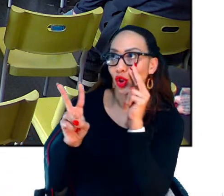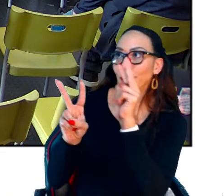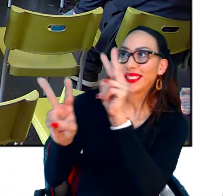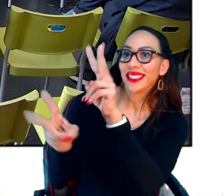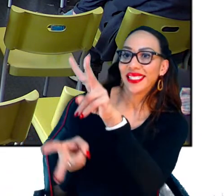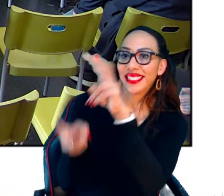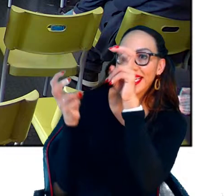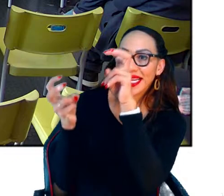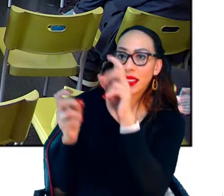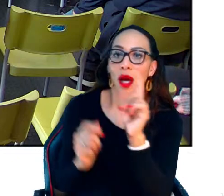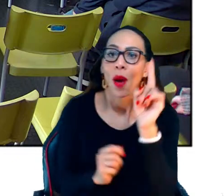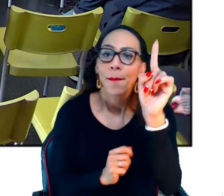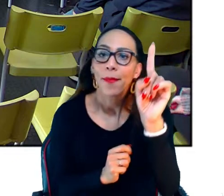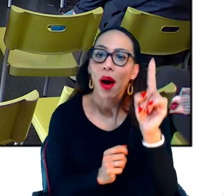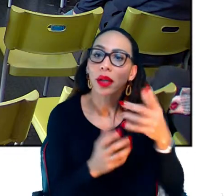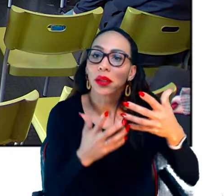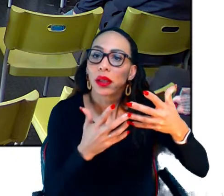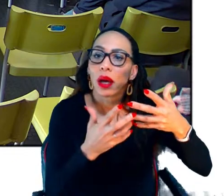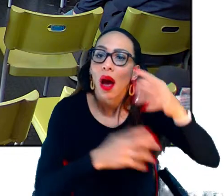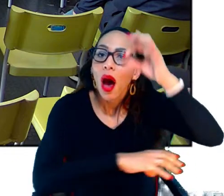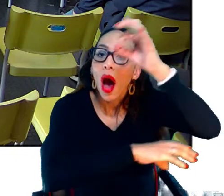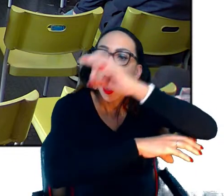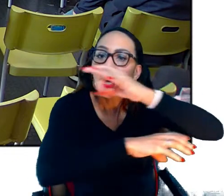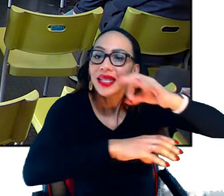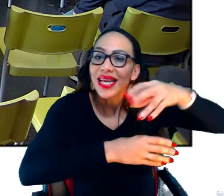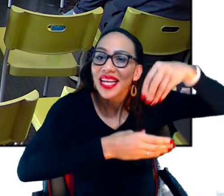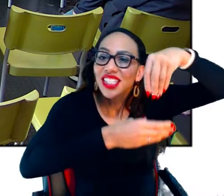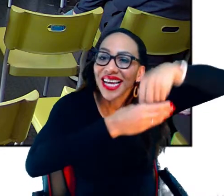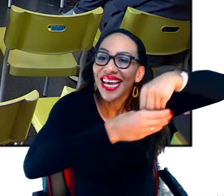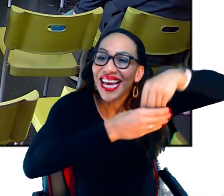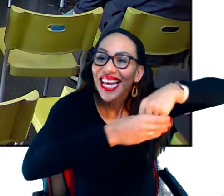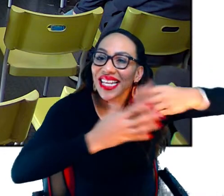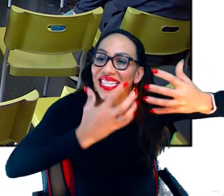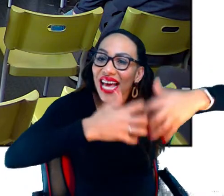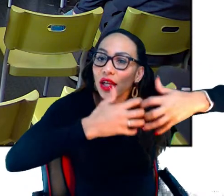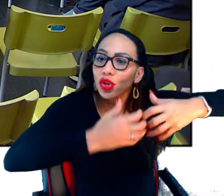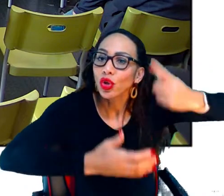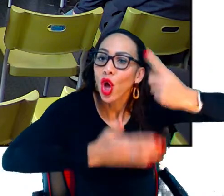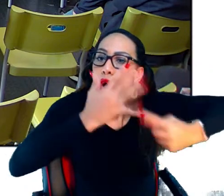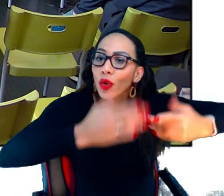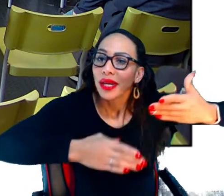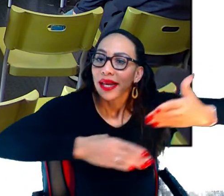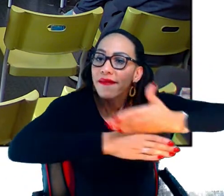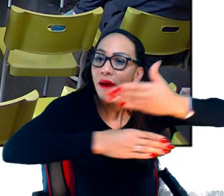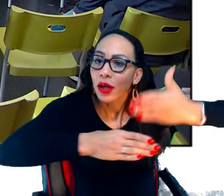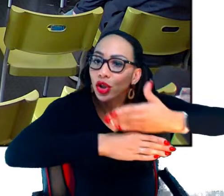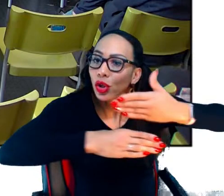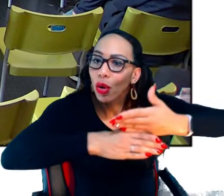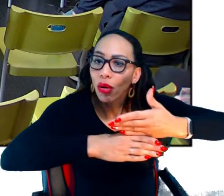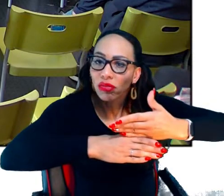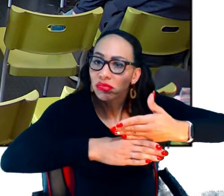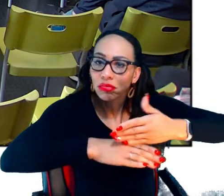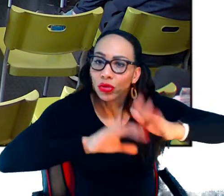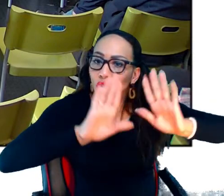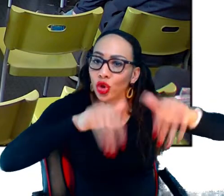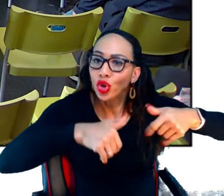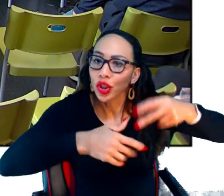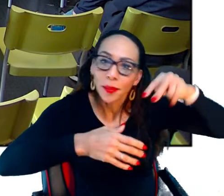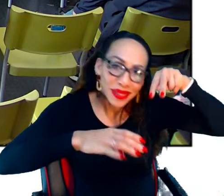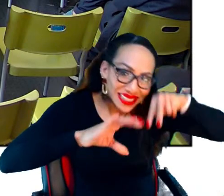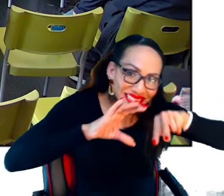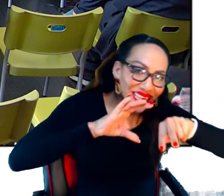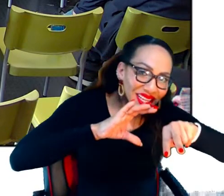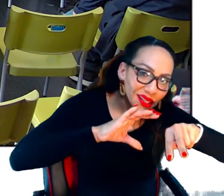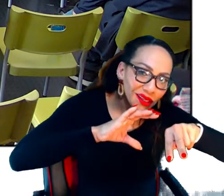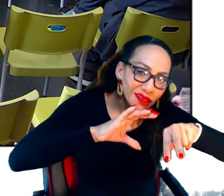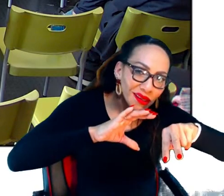architecture within technology is just functional, really, isn't it? So it's not actually meant to be viewed as such.